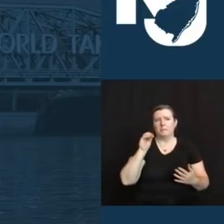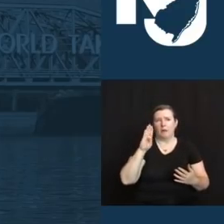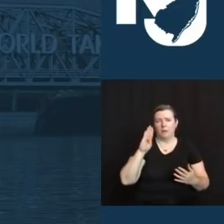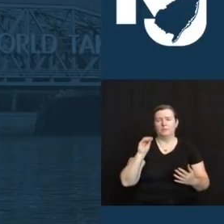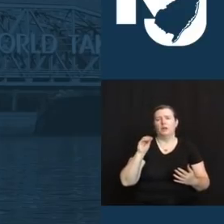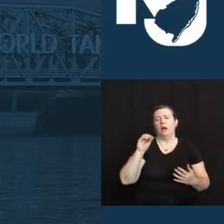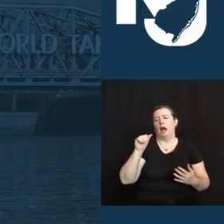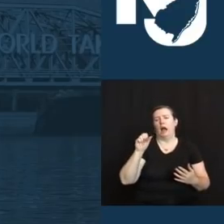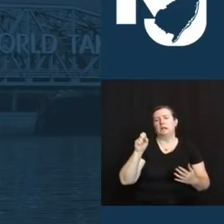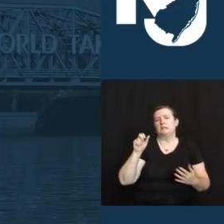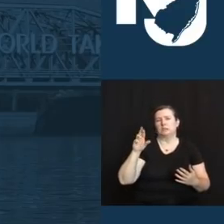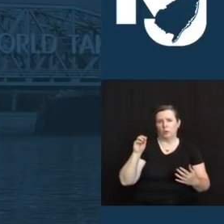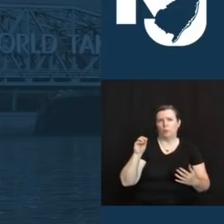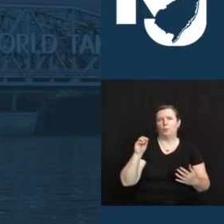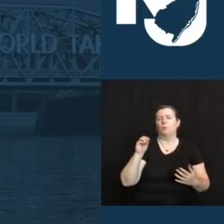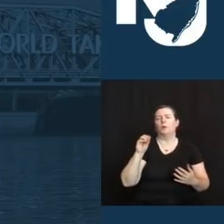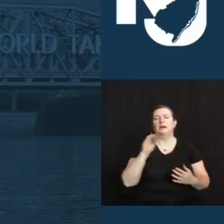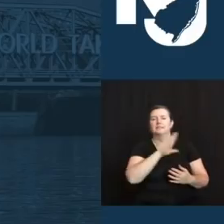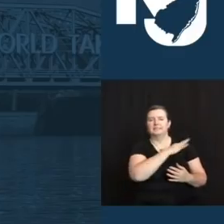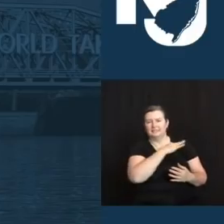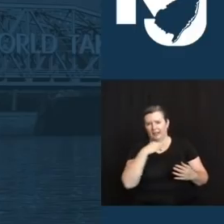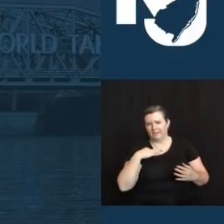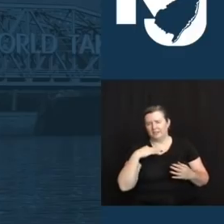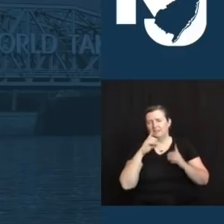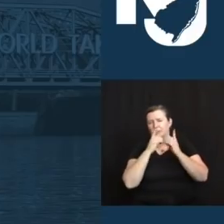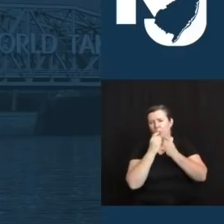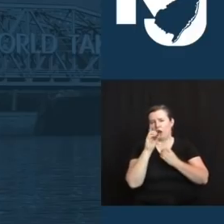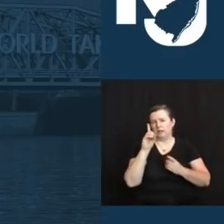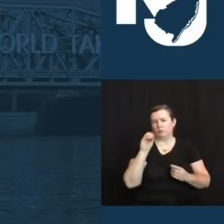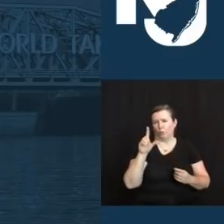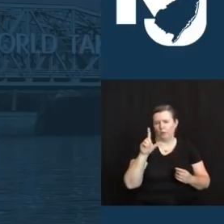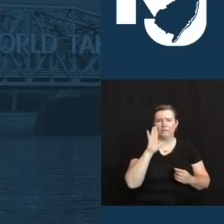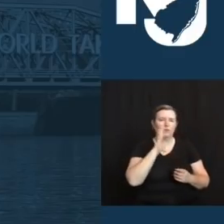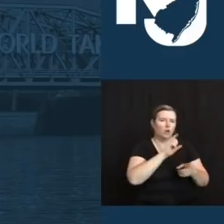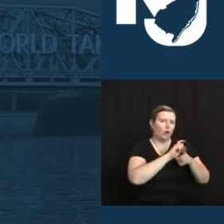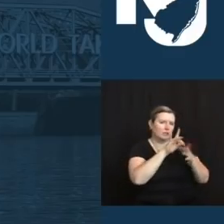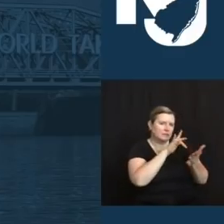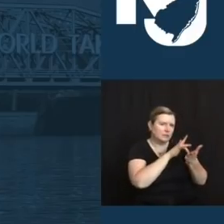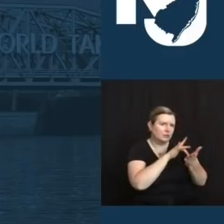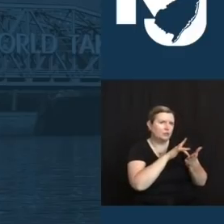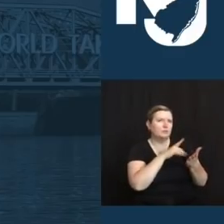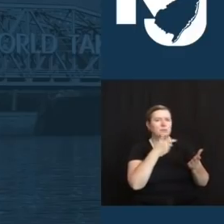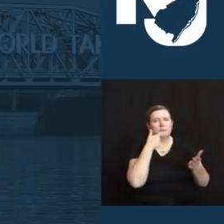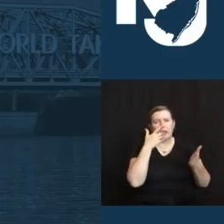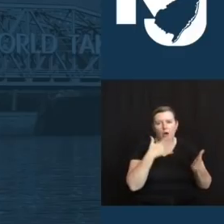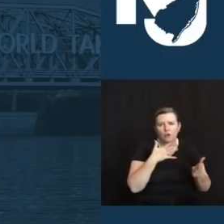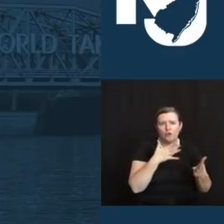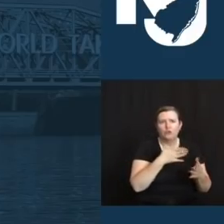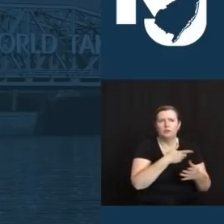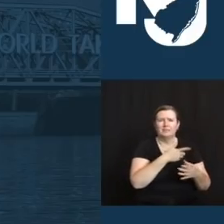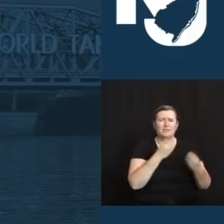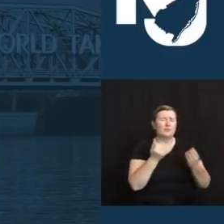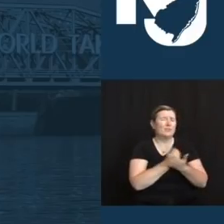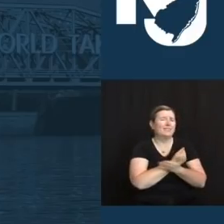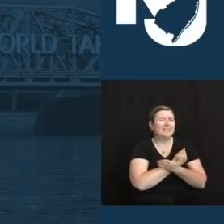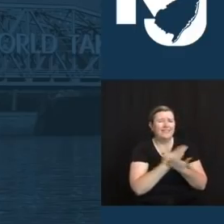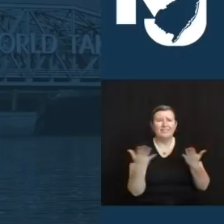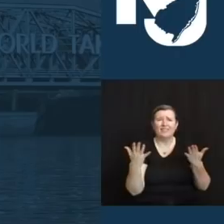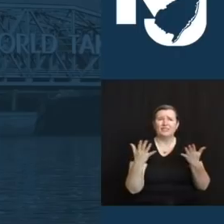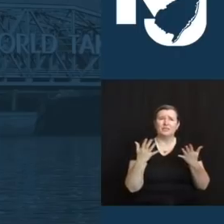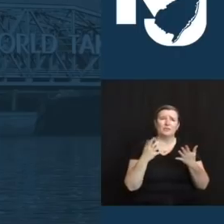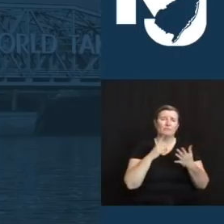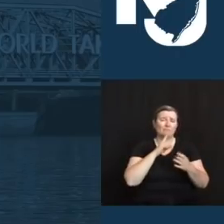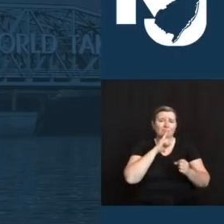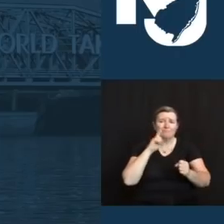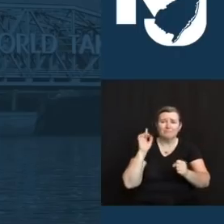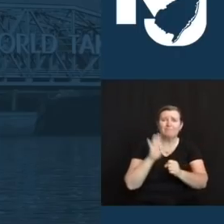lines answering the phones and working hard to get answers, for everything they are doing to ensure that every eligible claim